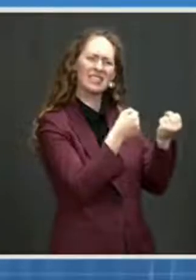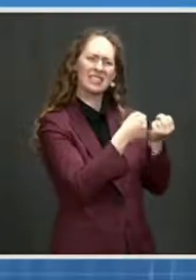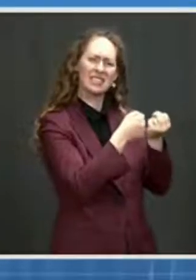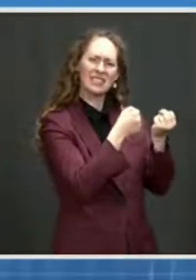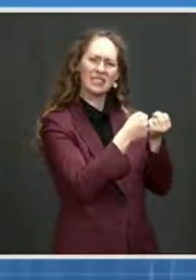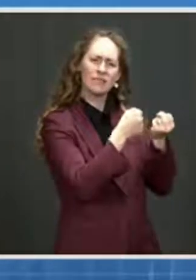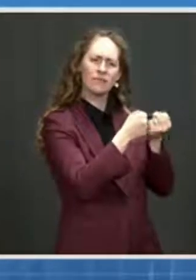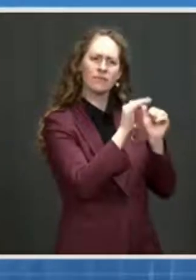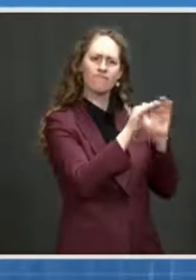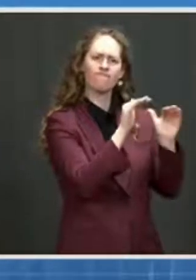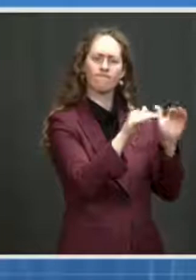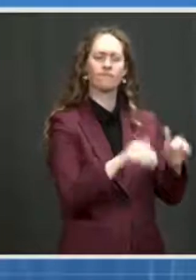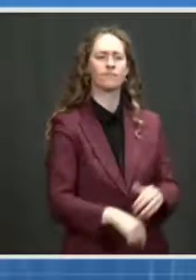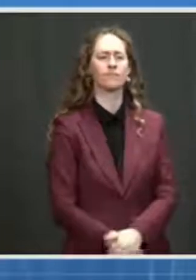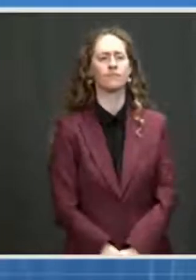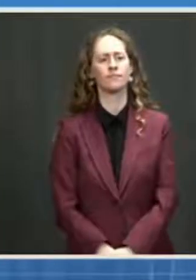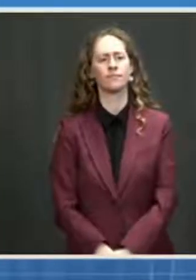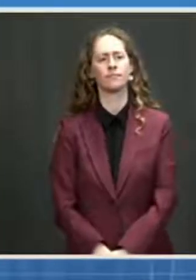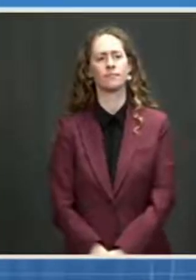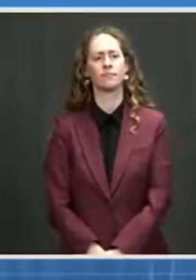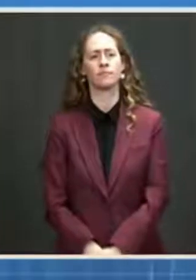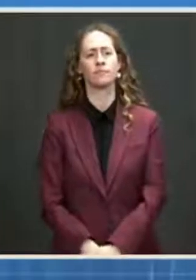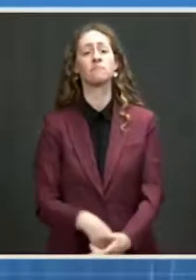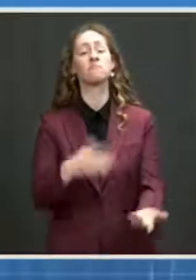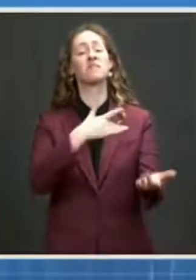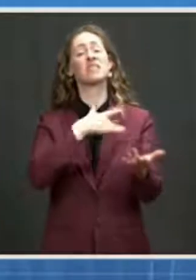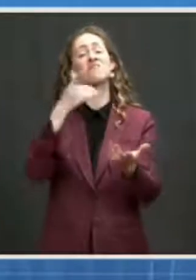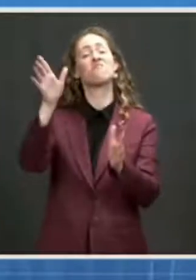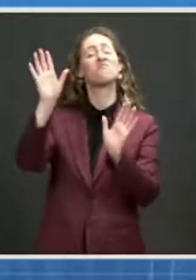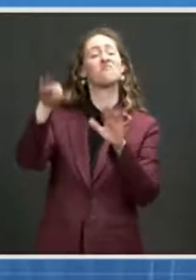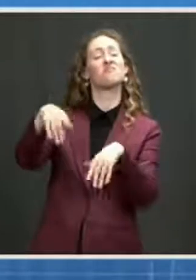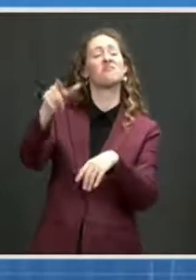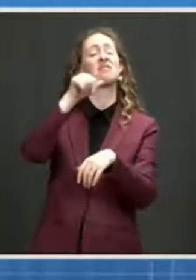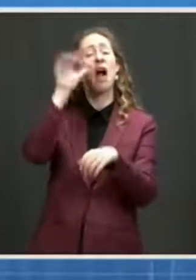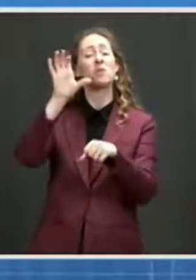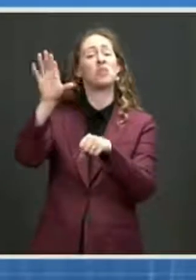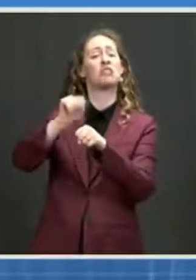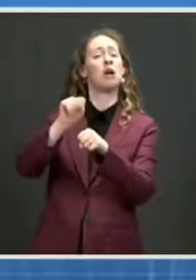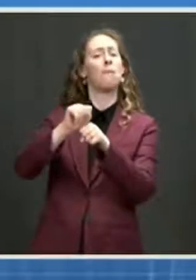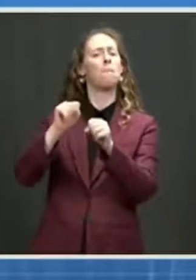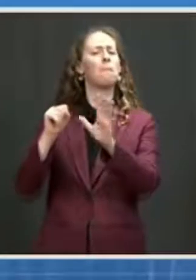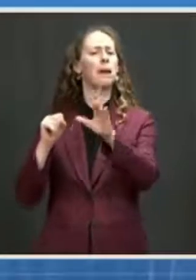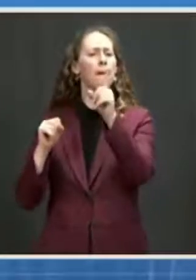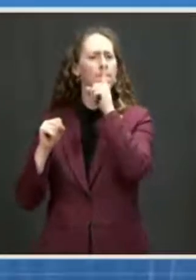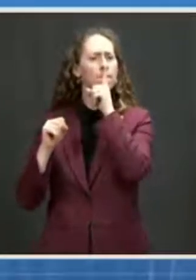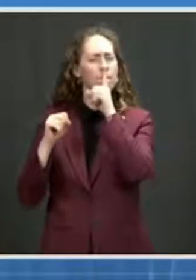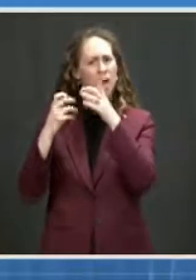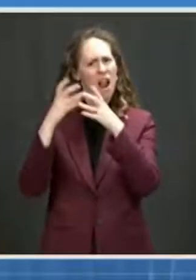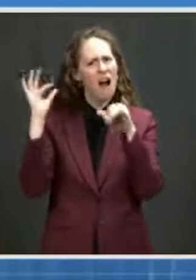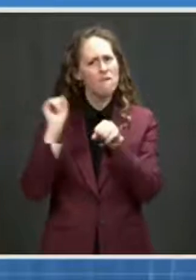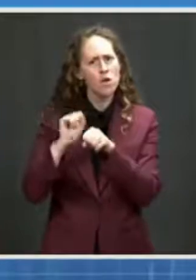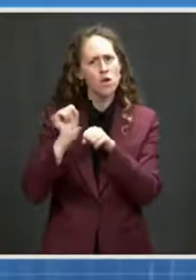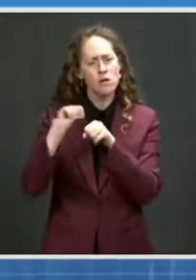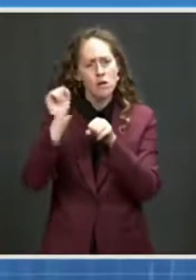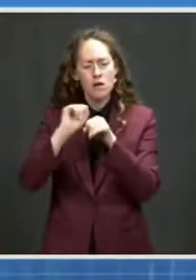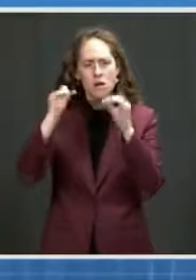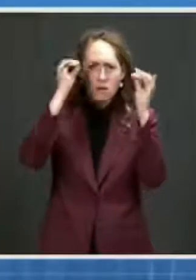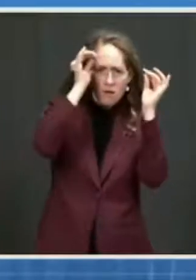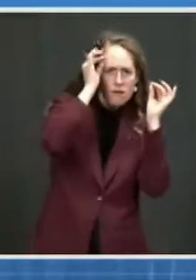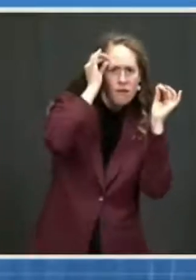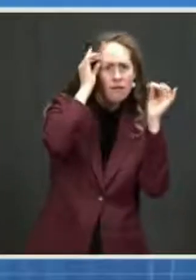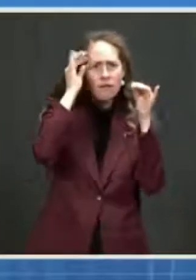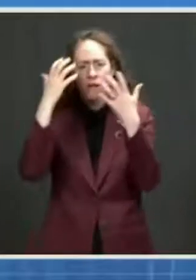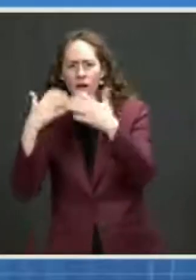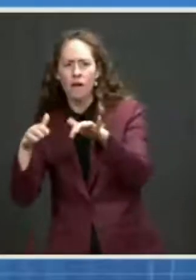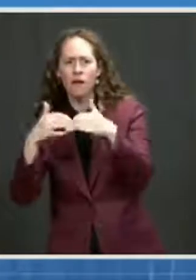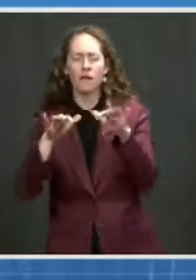like someone hasn't, quote unquote, done their jobs, Zeke. I would say we feel like it is hard work. And all the things you hear Dr. Nunez-Smith